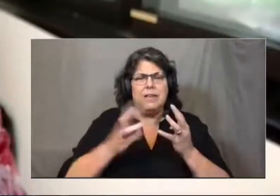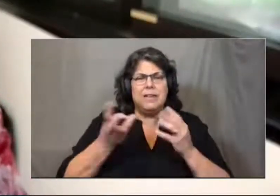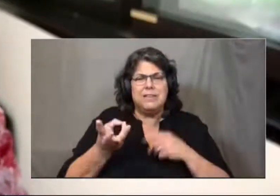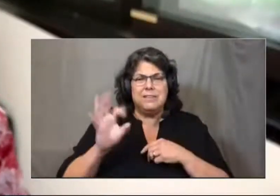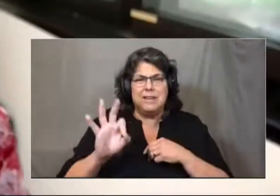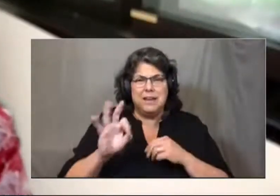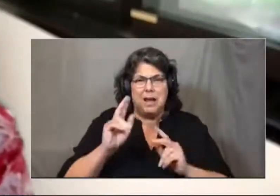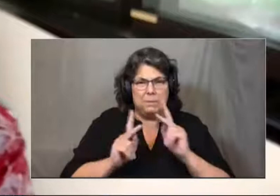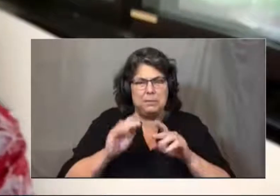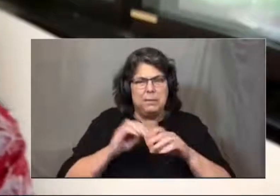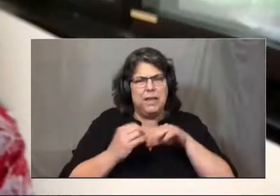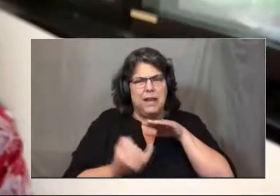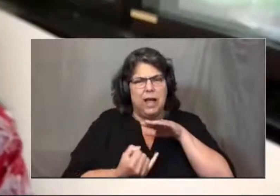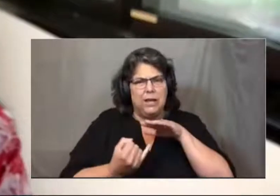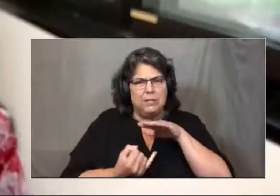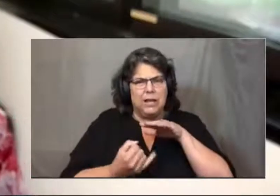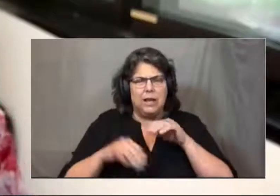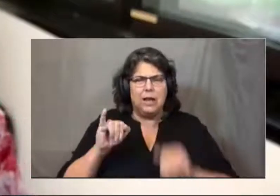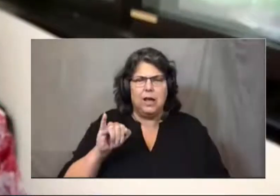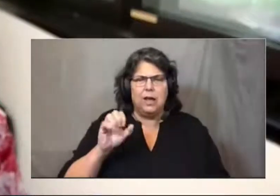isolation, up from